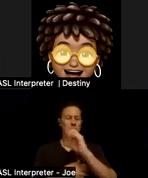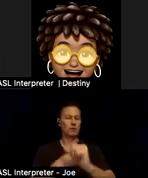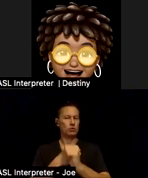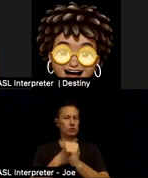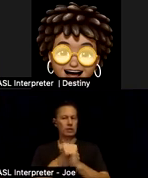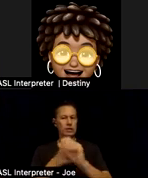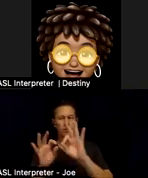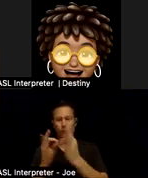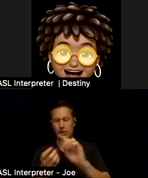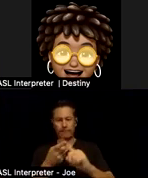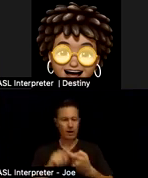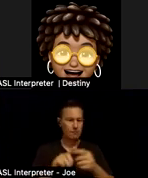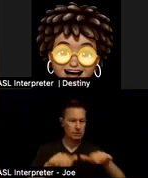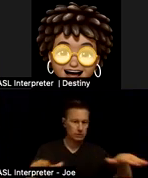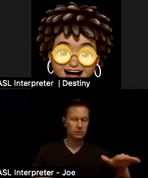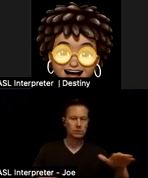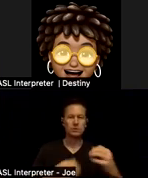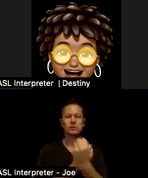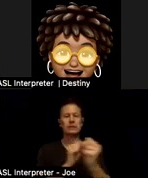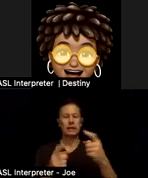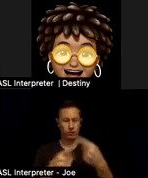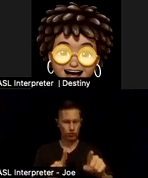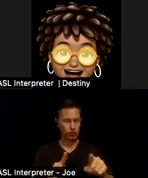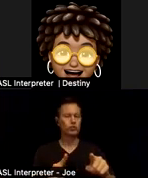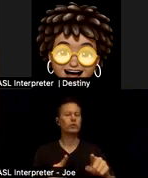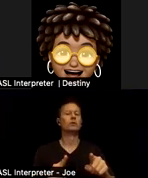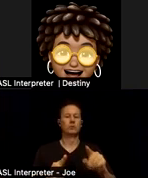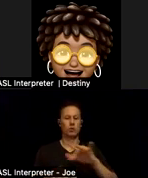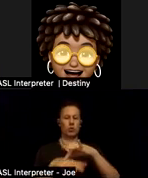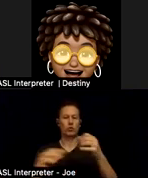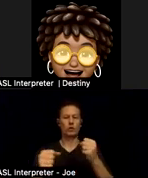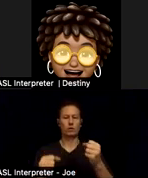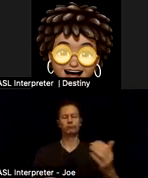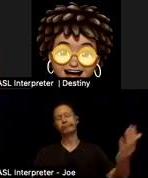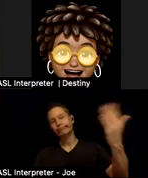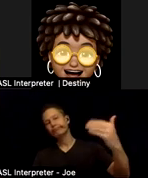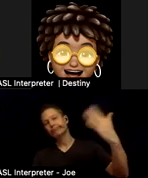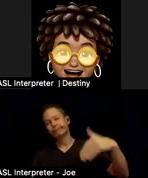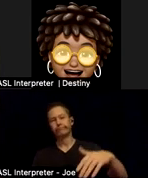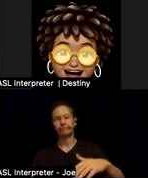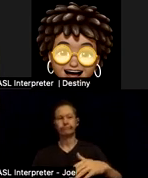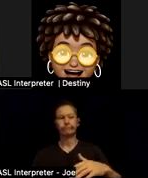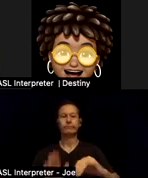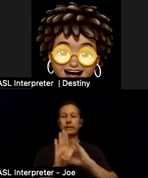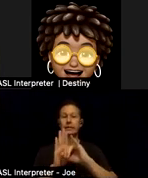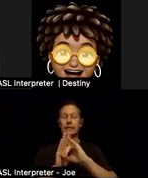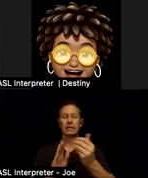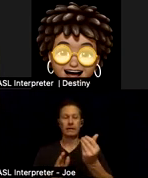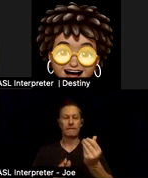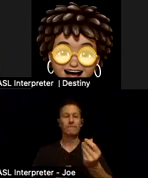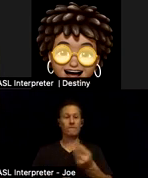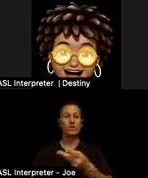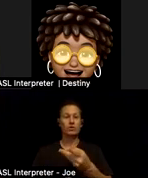children, and keep them safe during the event of an earthquake. So if you guys want to come on inside and identify a few of these items. So right off